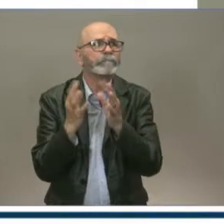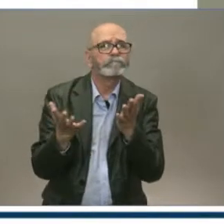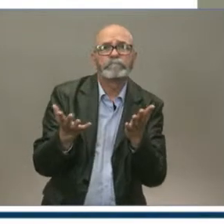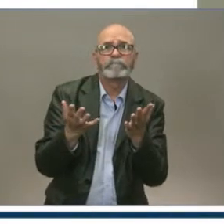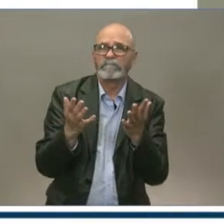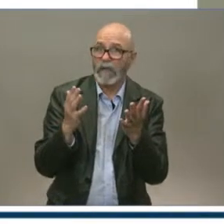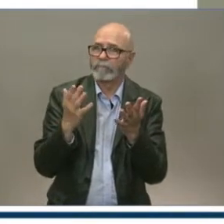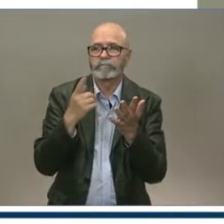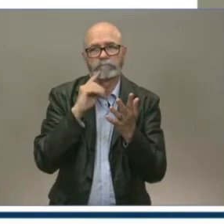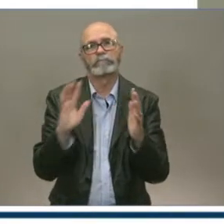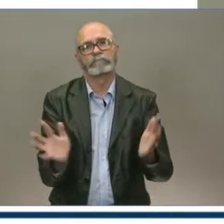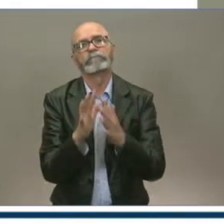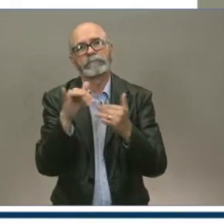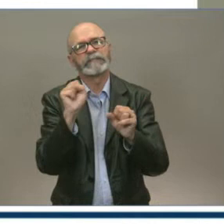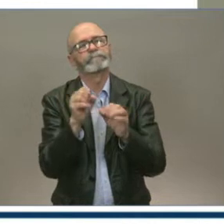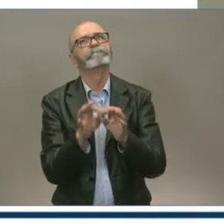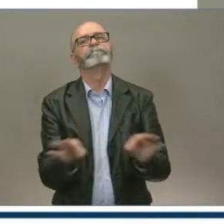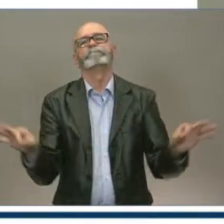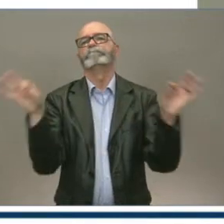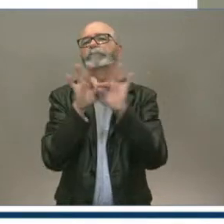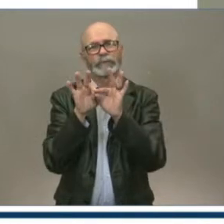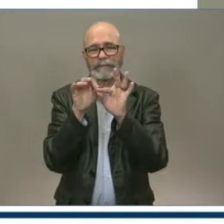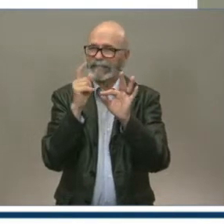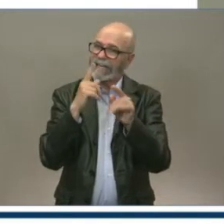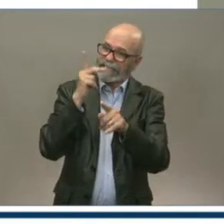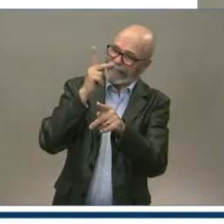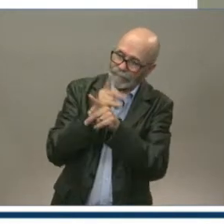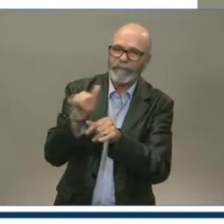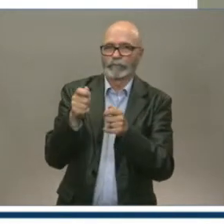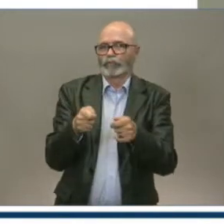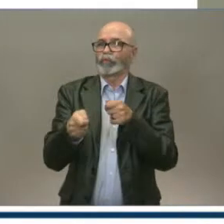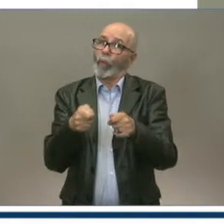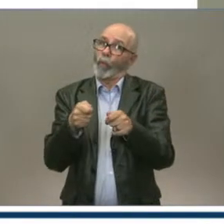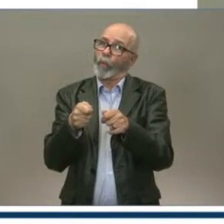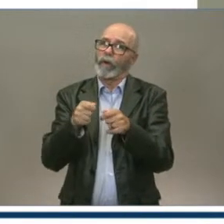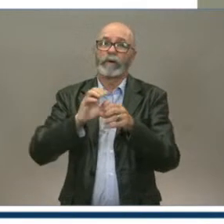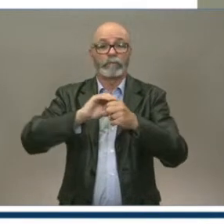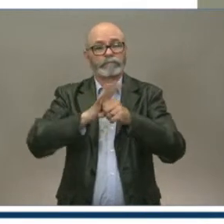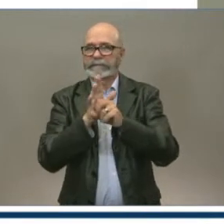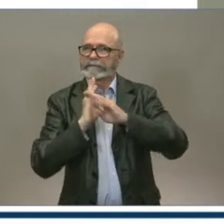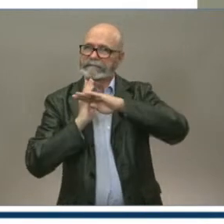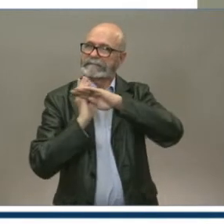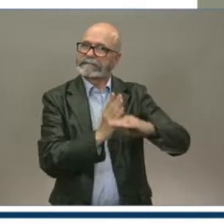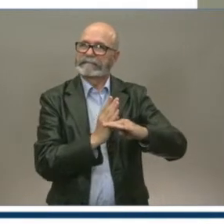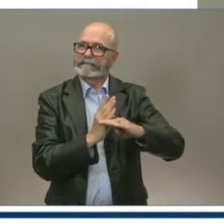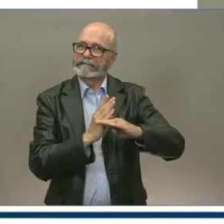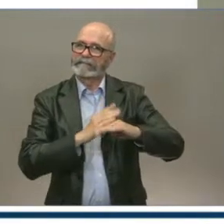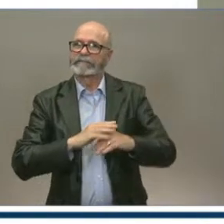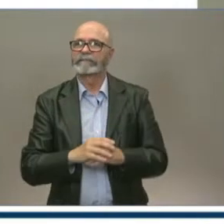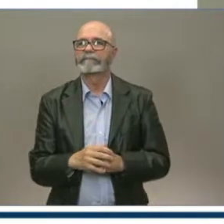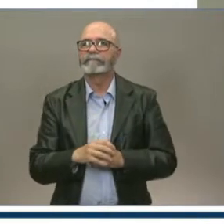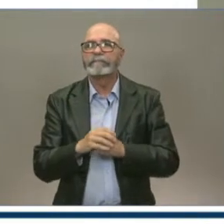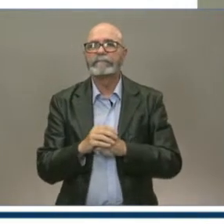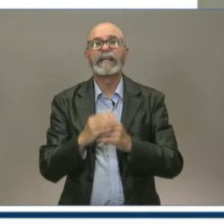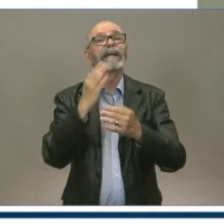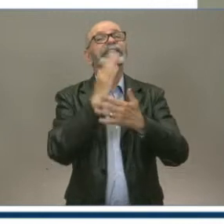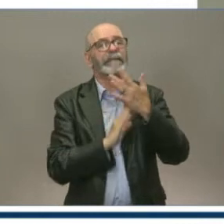we've managed the pandemic so far. Since the majority of our cases are related to travel outside of Atlantic